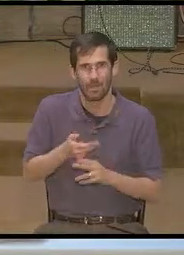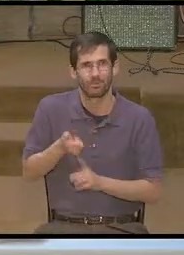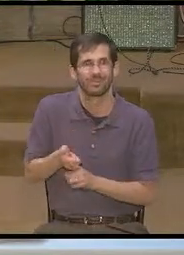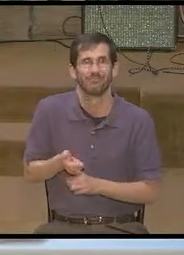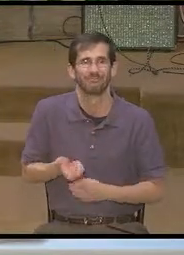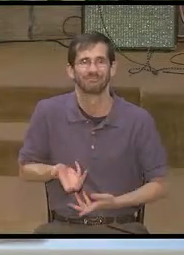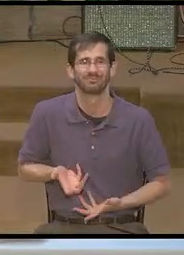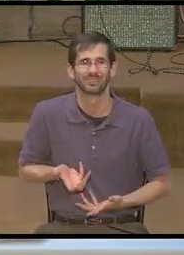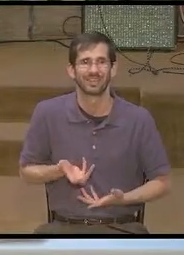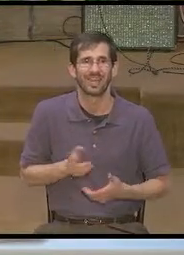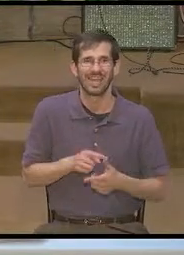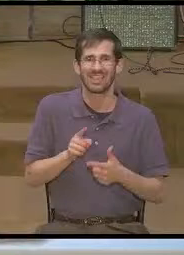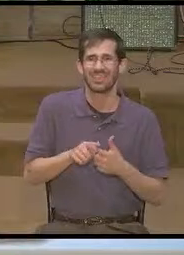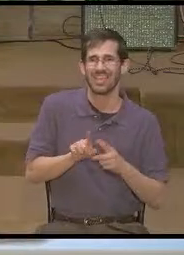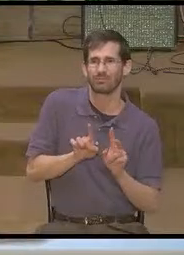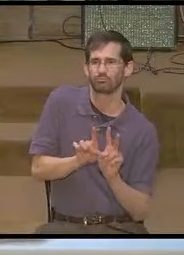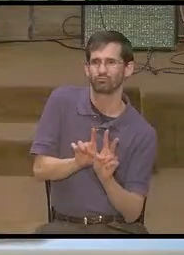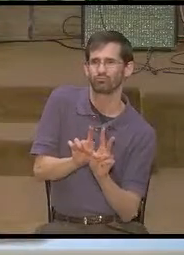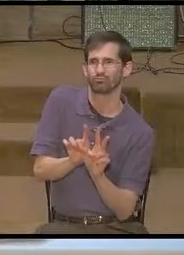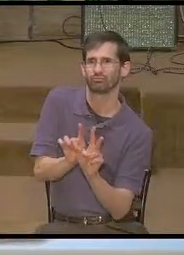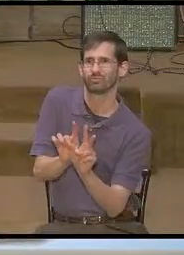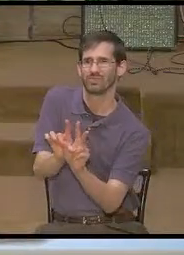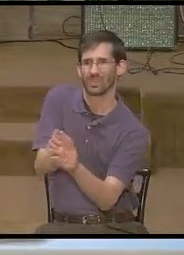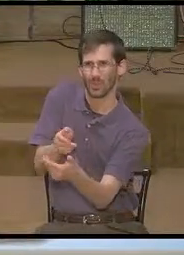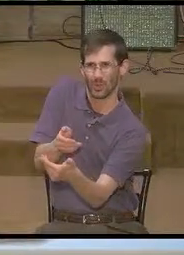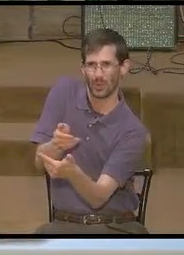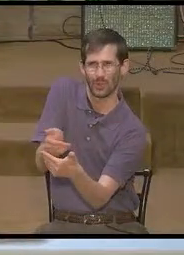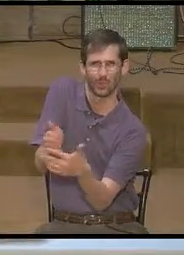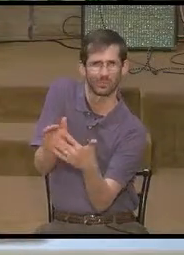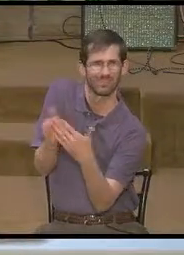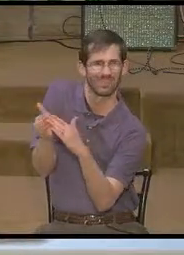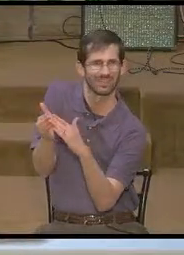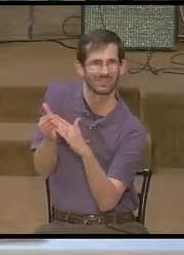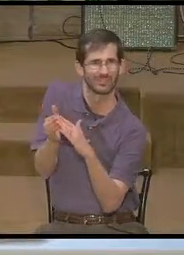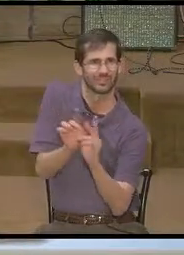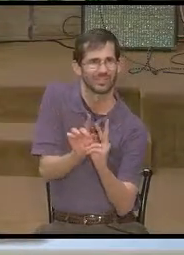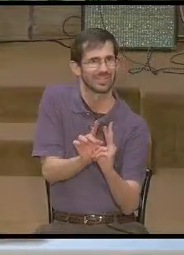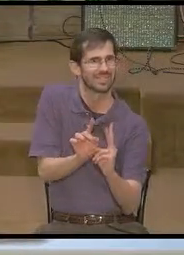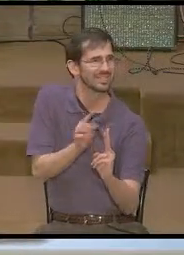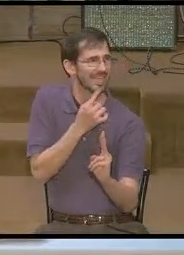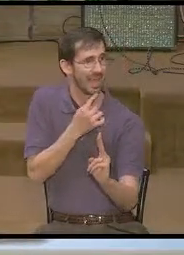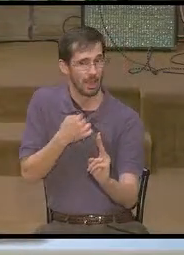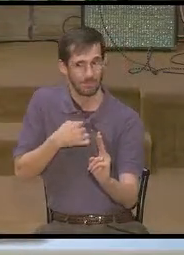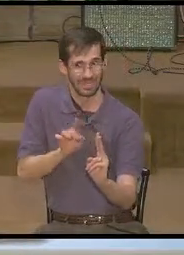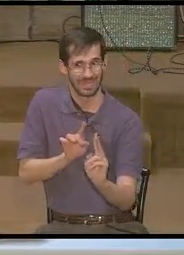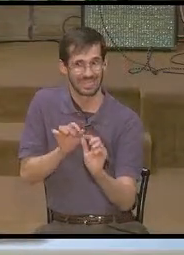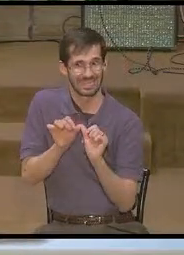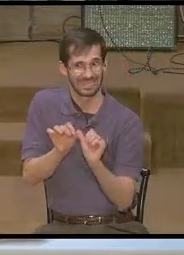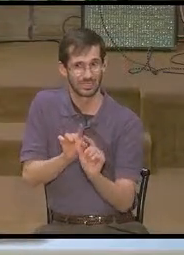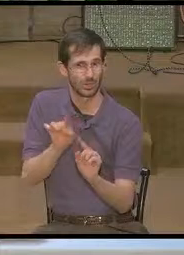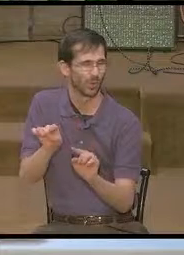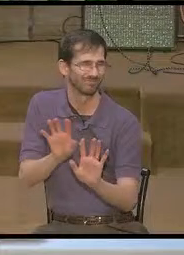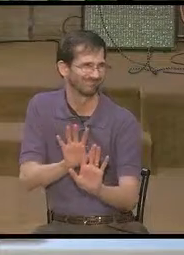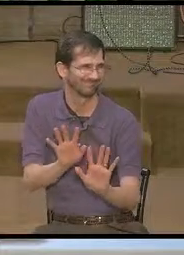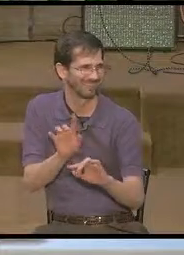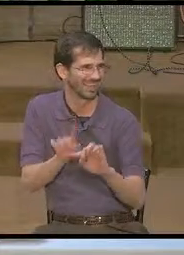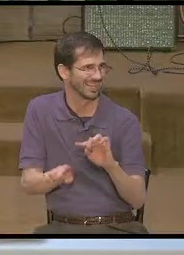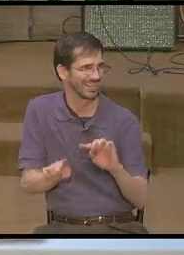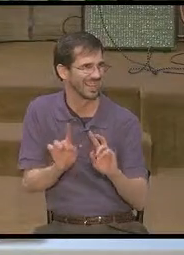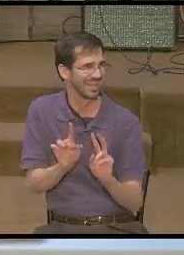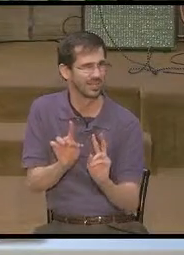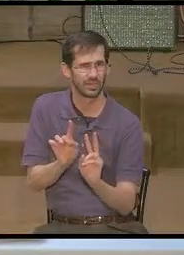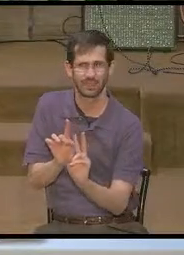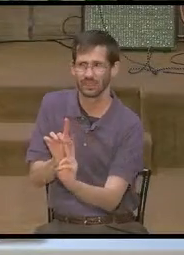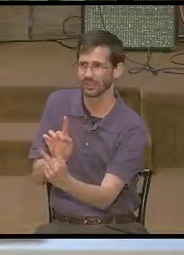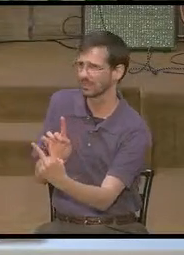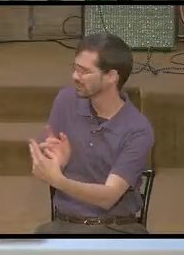near to the village where they were going. And he indicated that he would have gone further. But they constrained him, saying, stay with